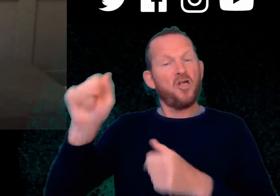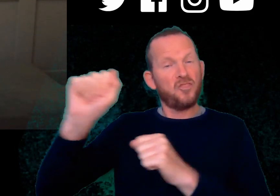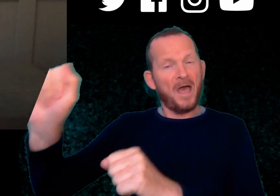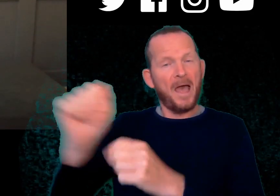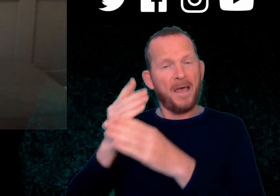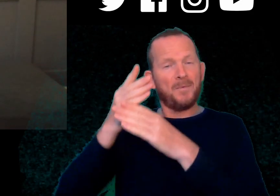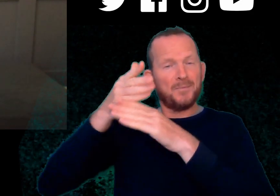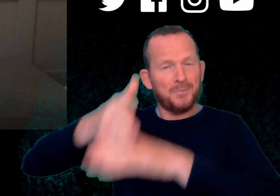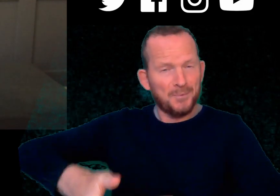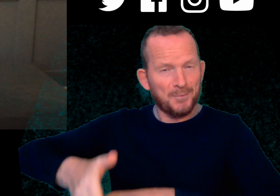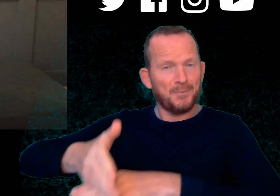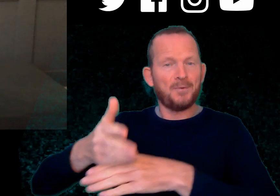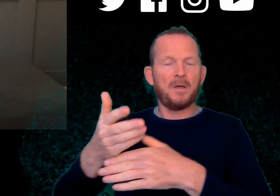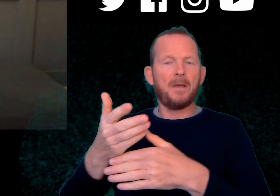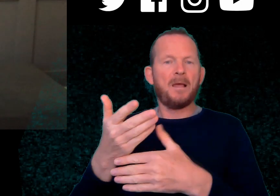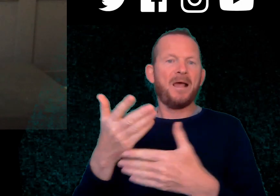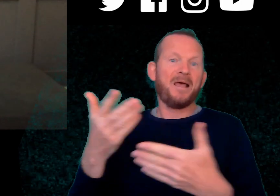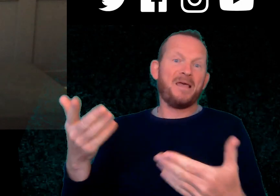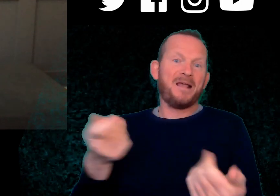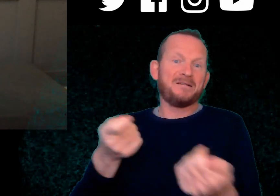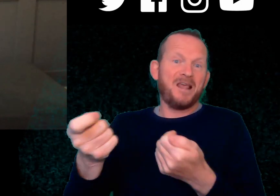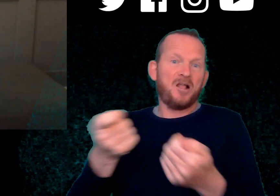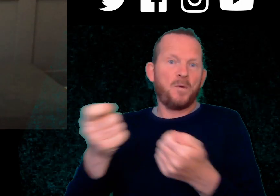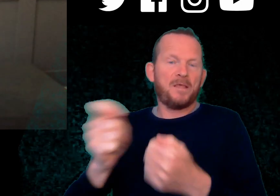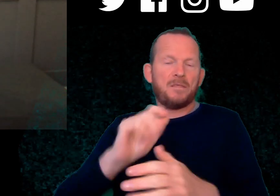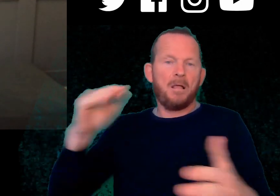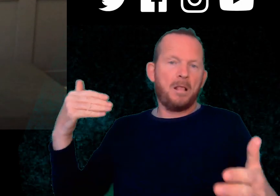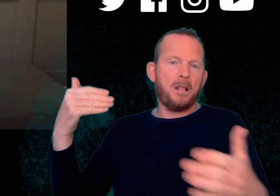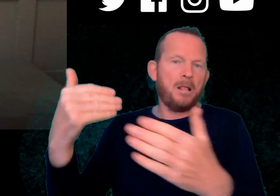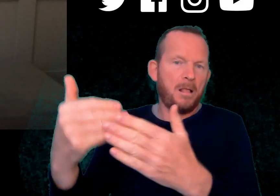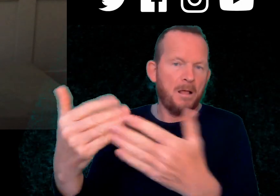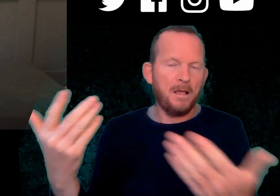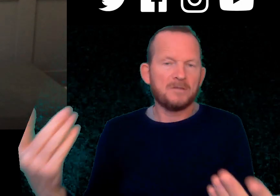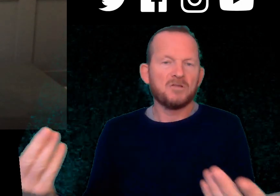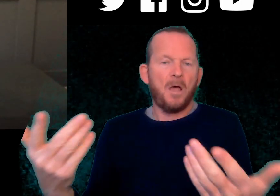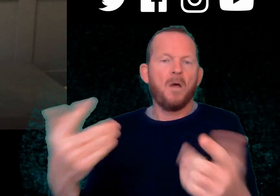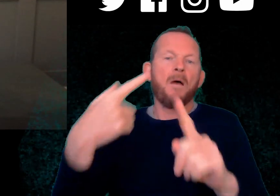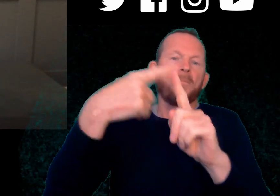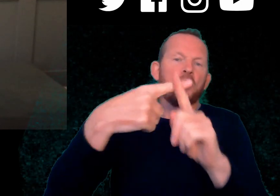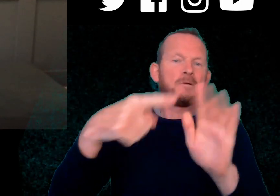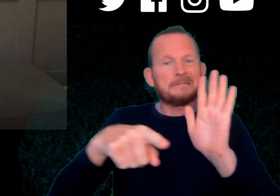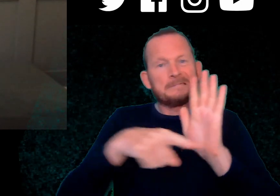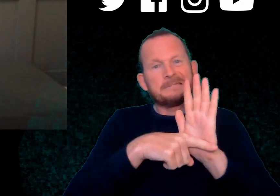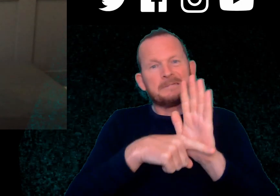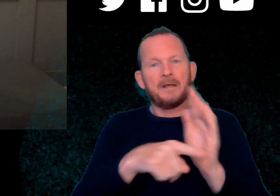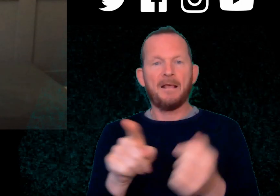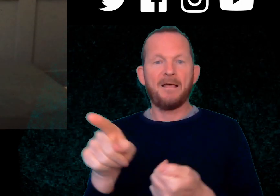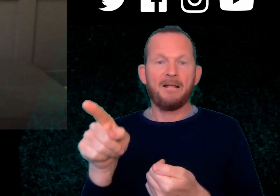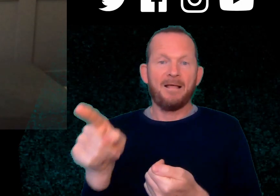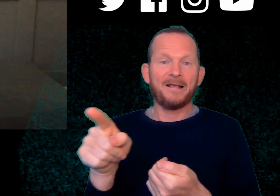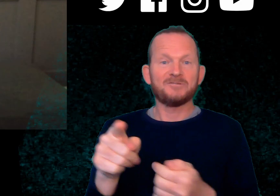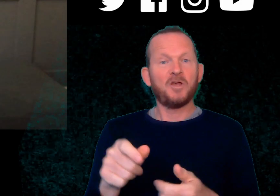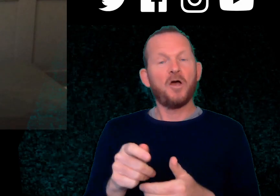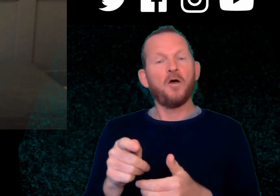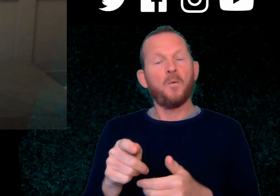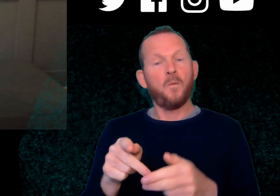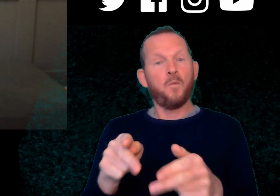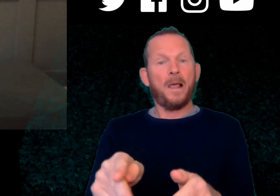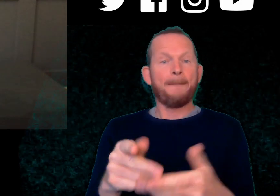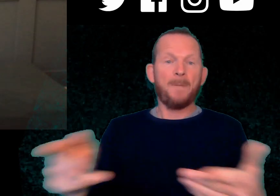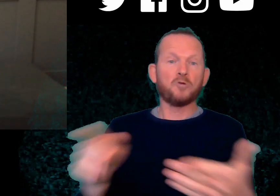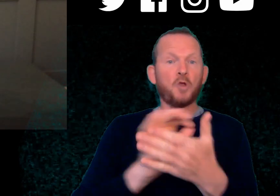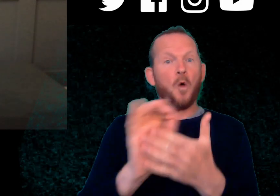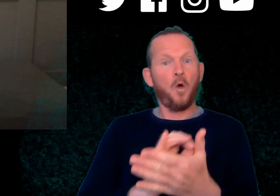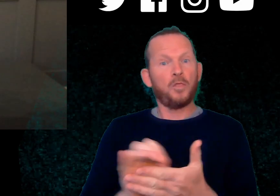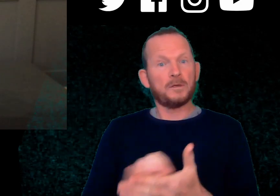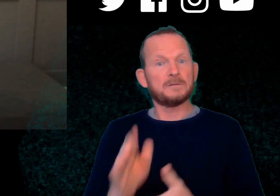in and they're dealing with a lot of that stuff that I've just mentioned, so you know, pros and cons, but yeah, that tends to be the route that most